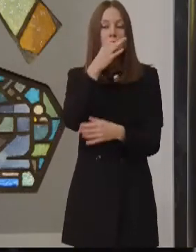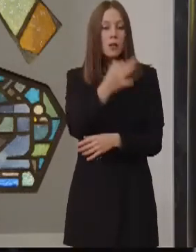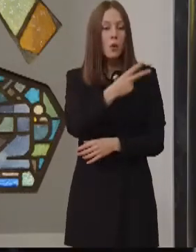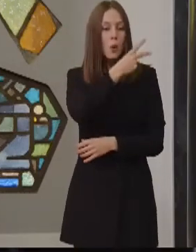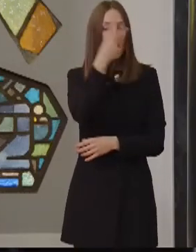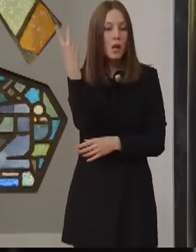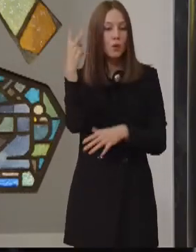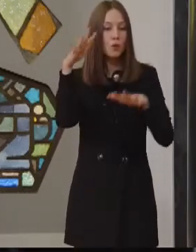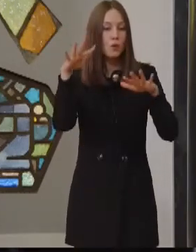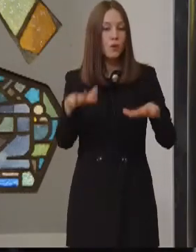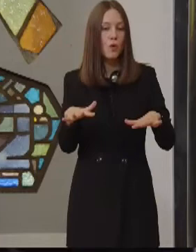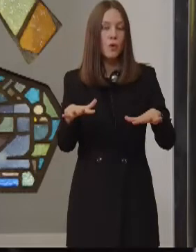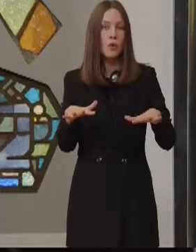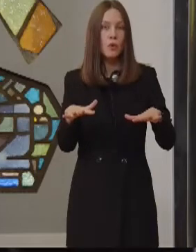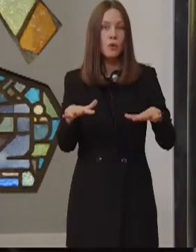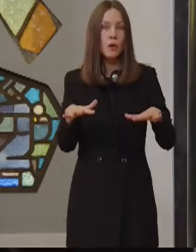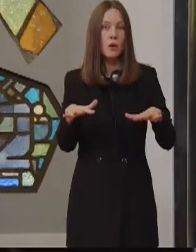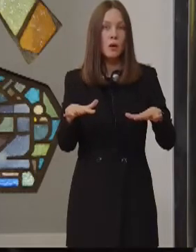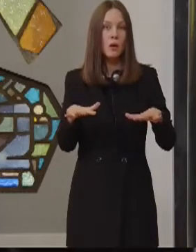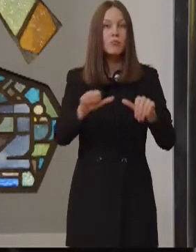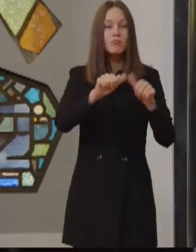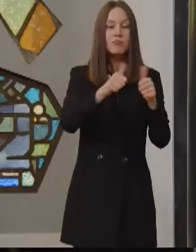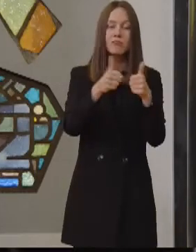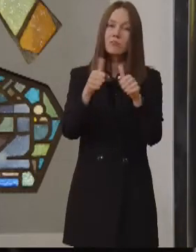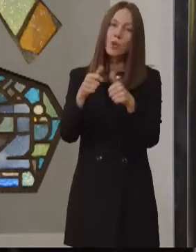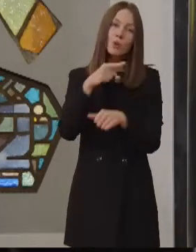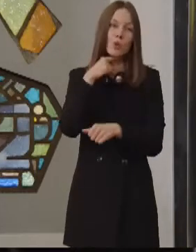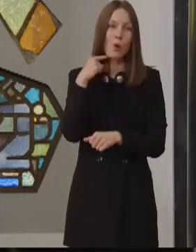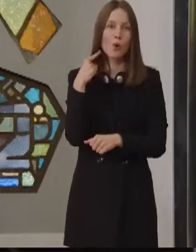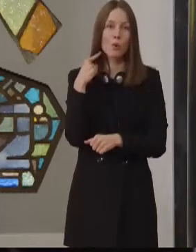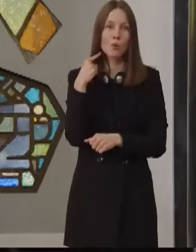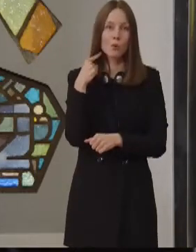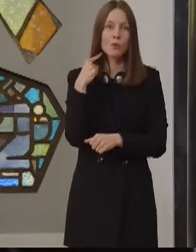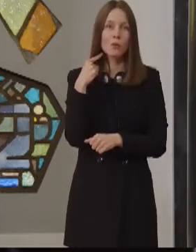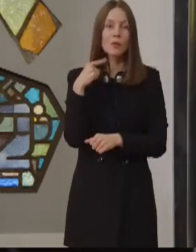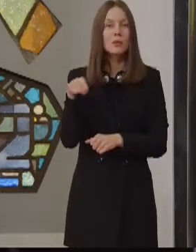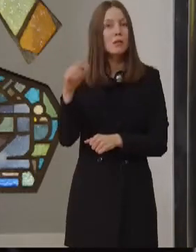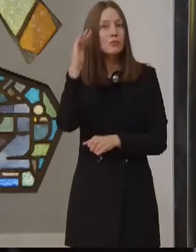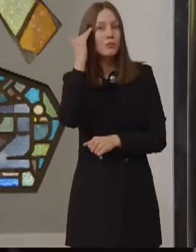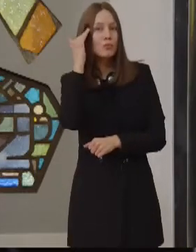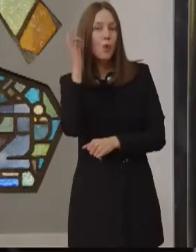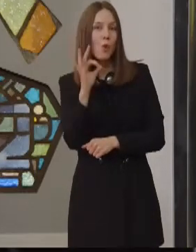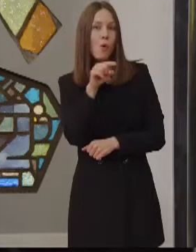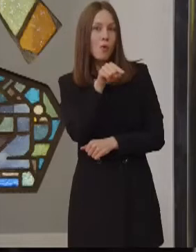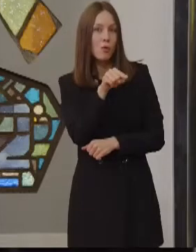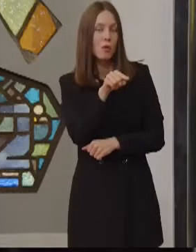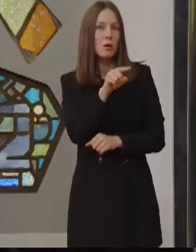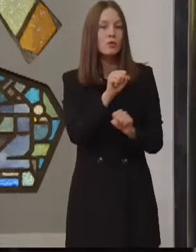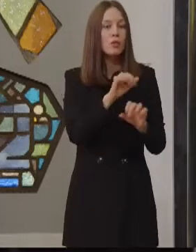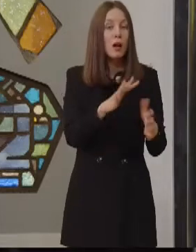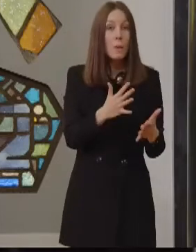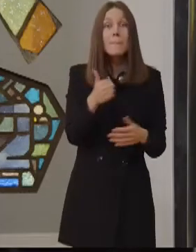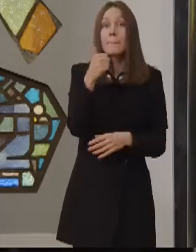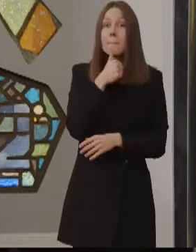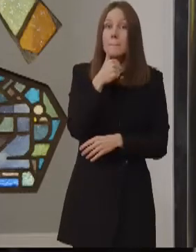content, and I see, well, that the number of divorces in Lithuania is very